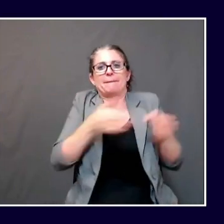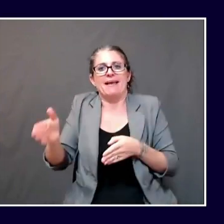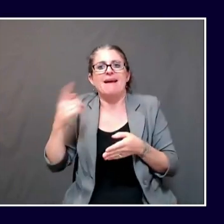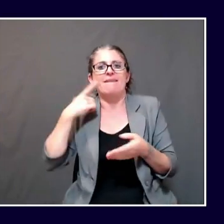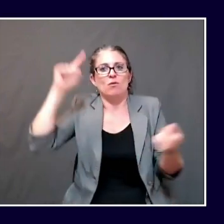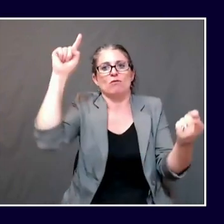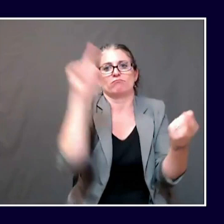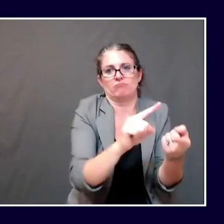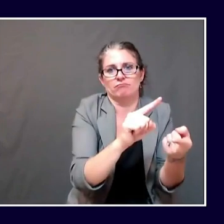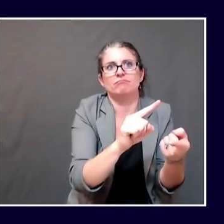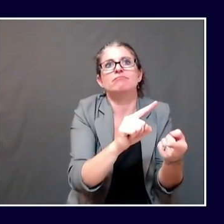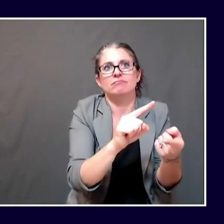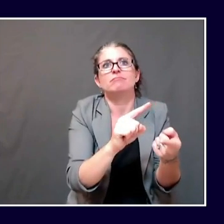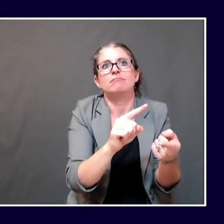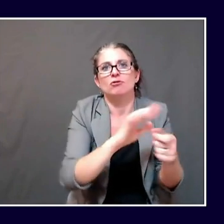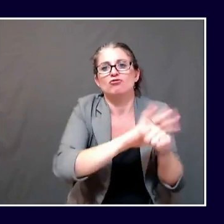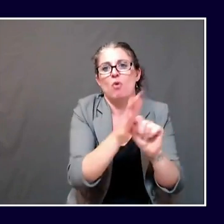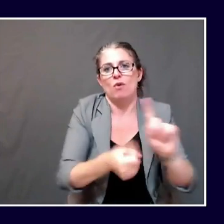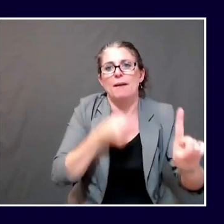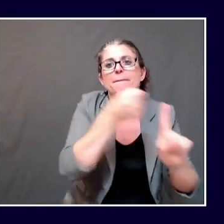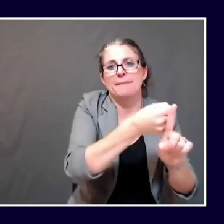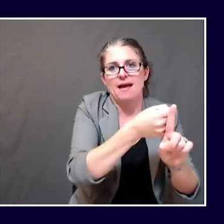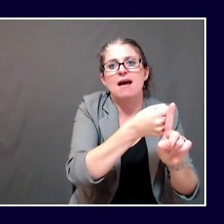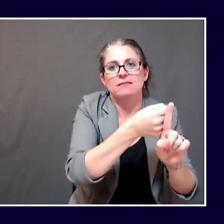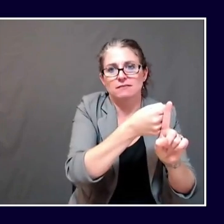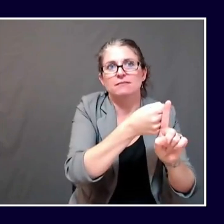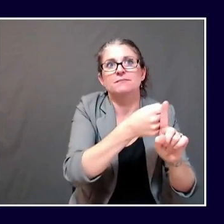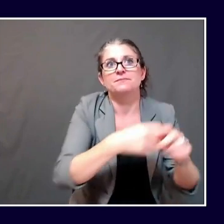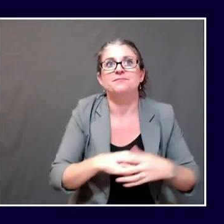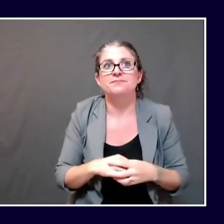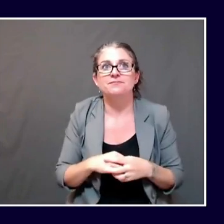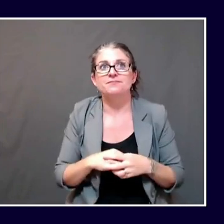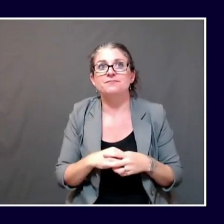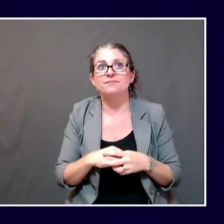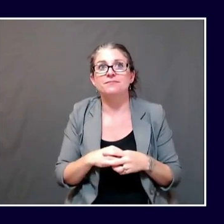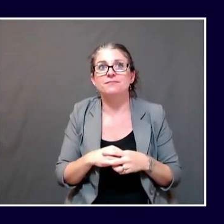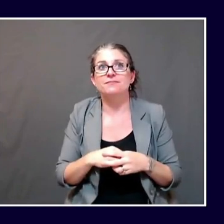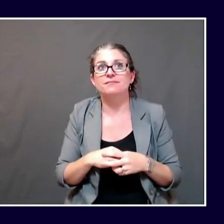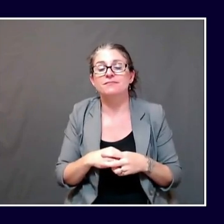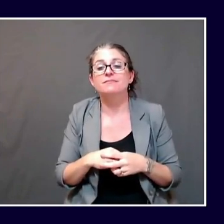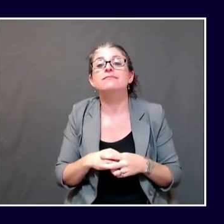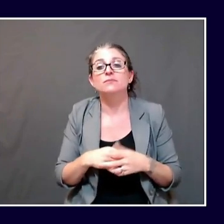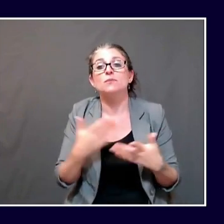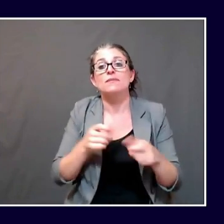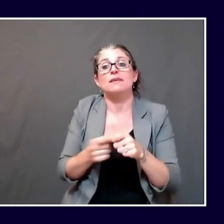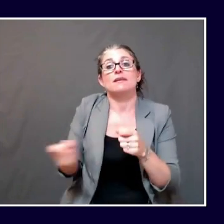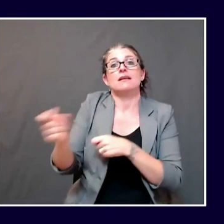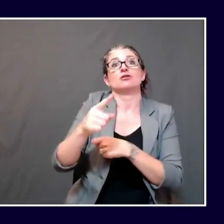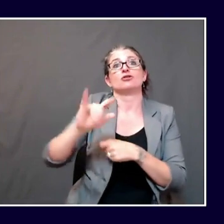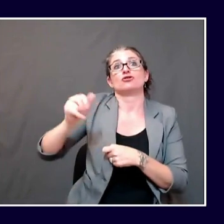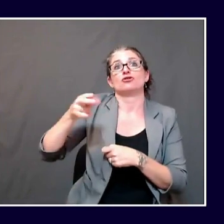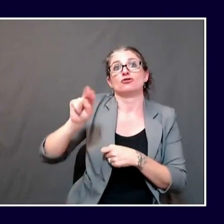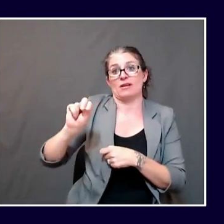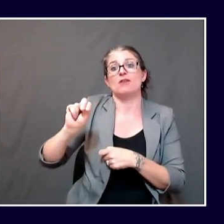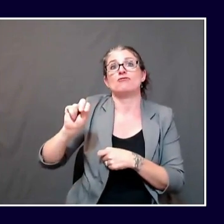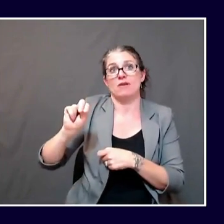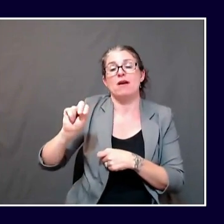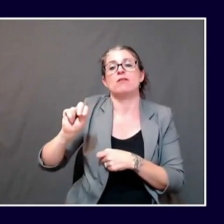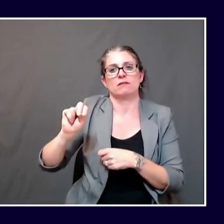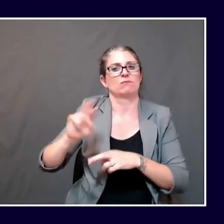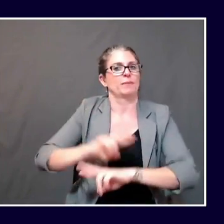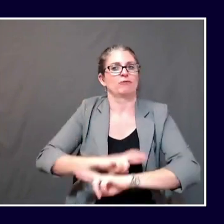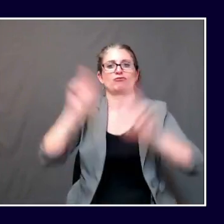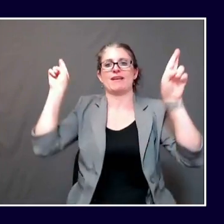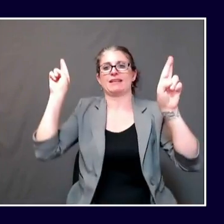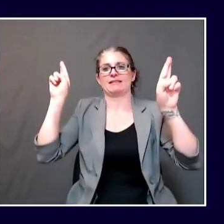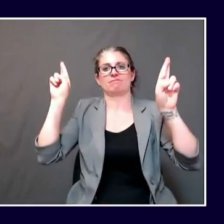term. This expert consultation builds upon the Mills administration's support for congregate care settings as